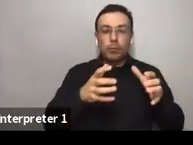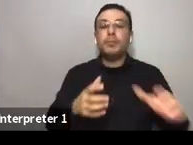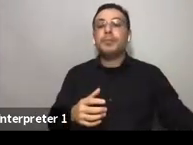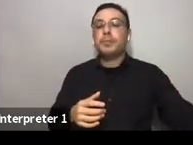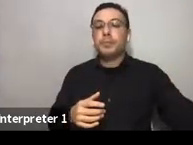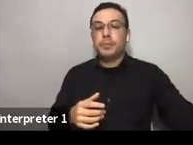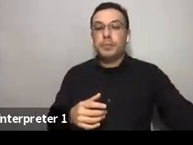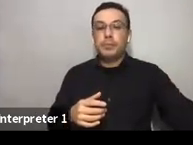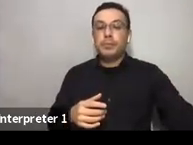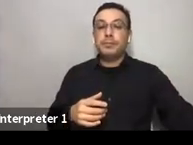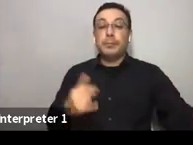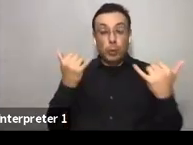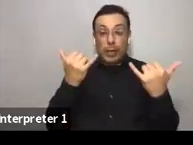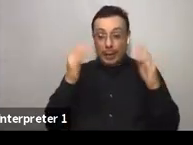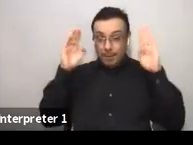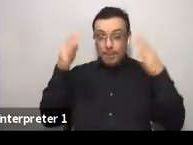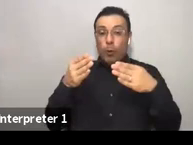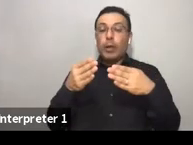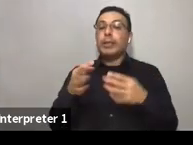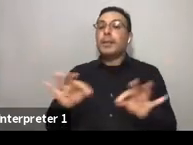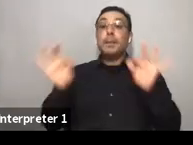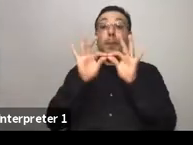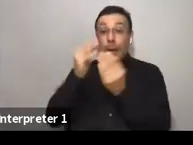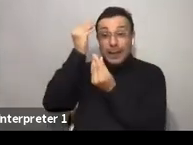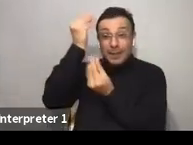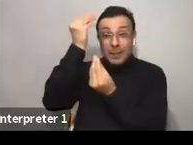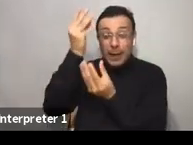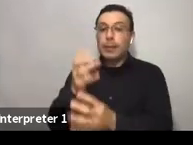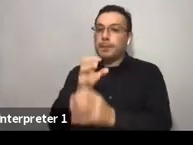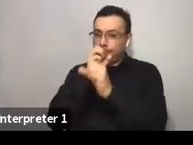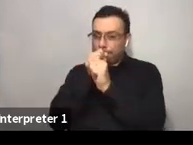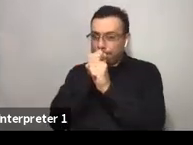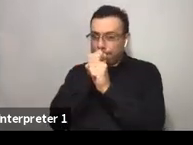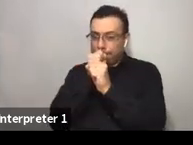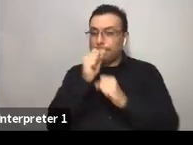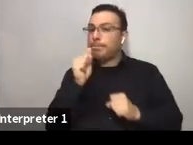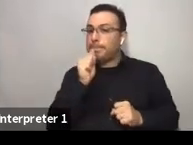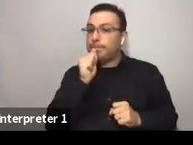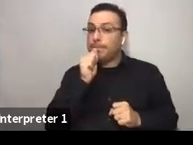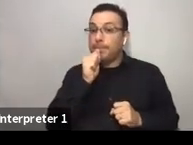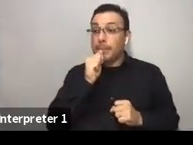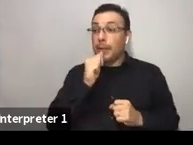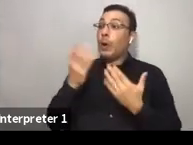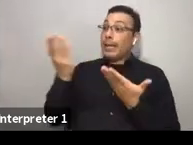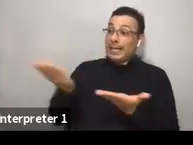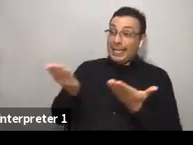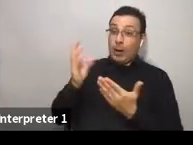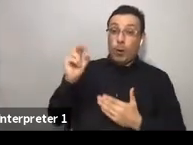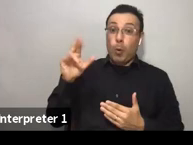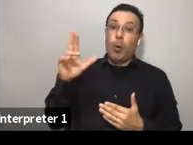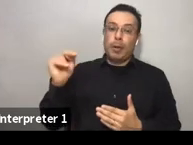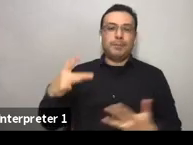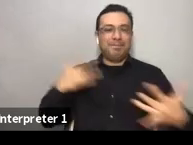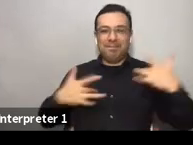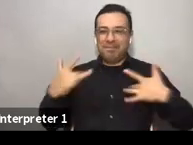the confidentiality, and we are really, really happy to have them today as our main presenters. I will